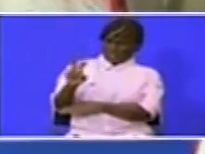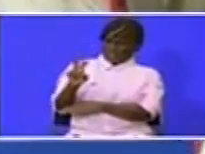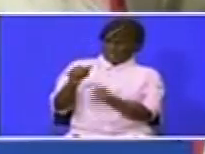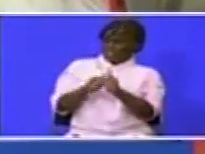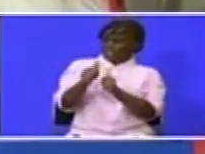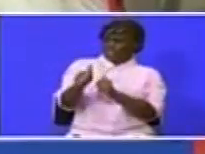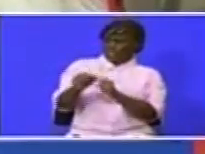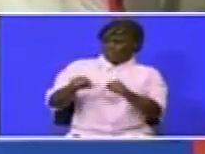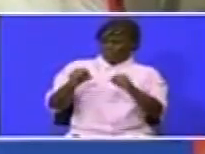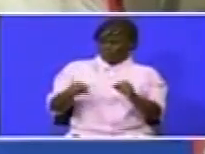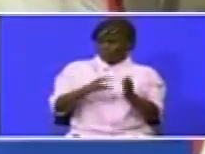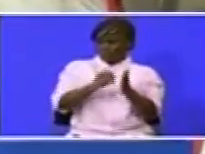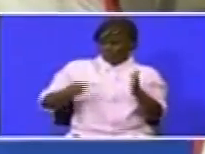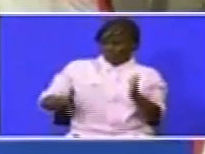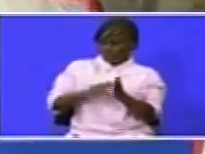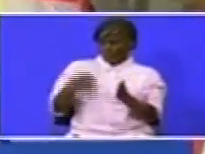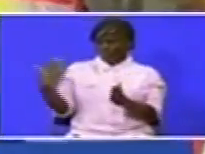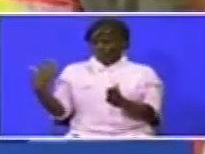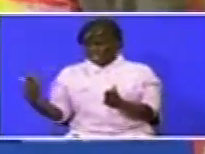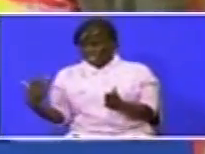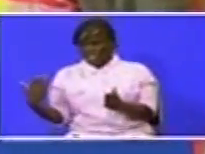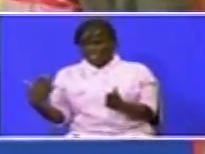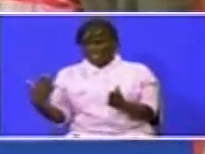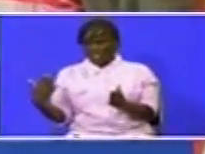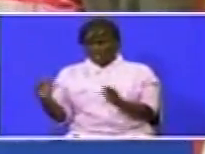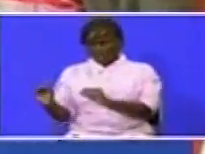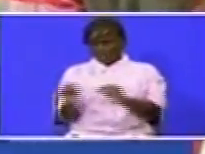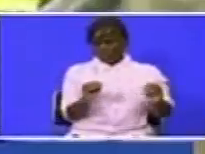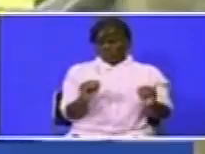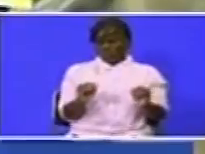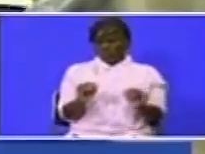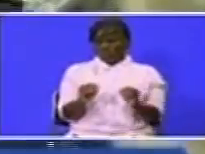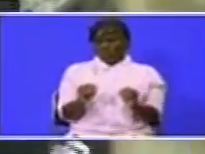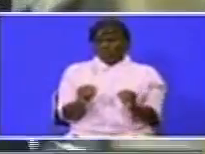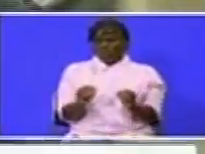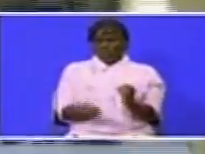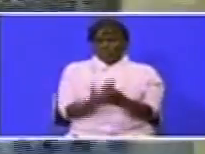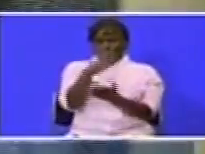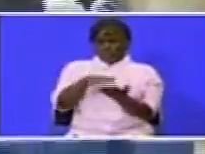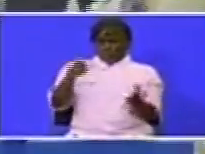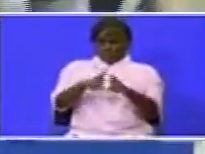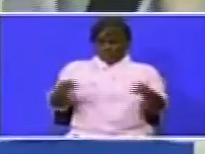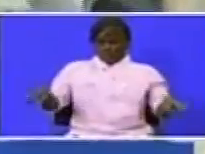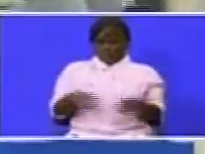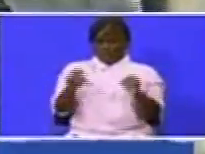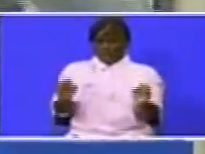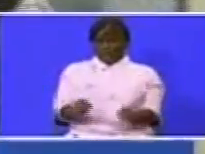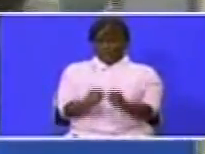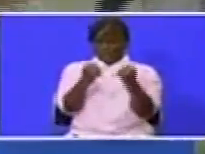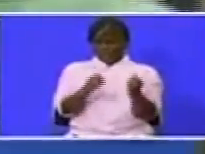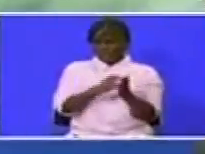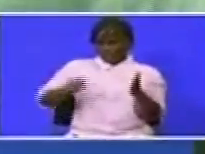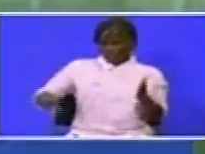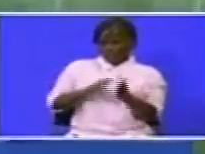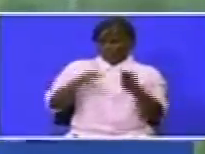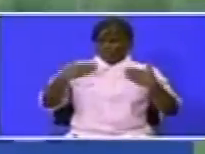can remove these debris, bring them this side to create more room. While this happens, evacuation